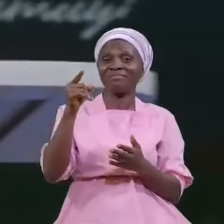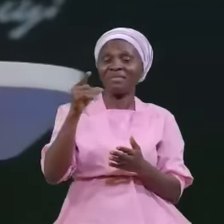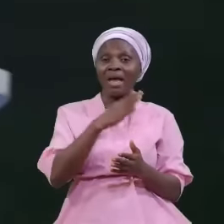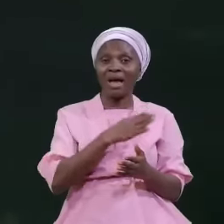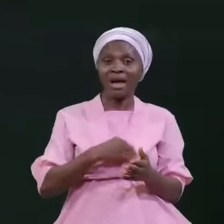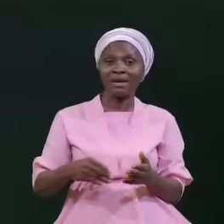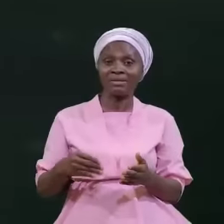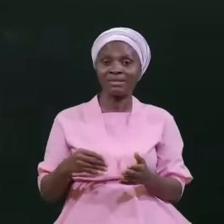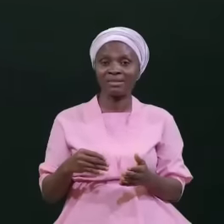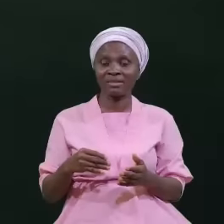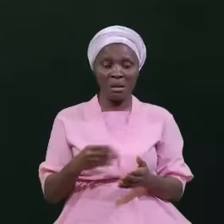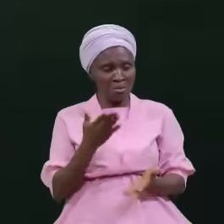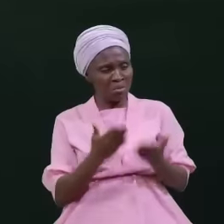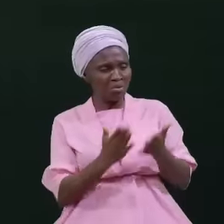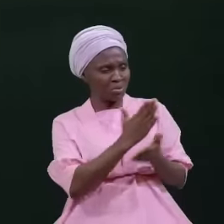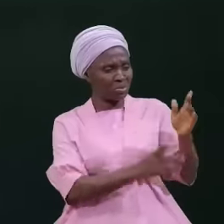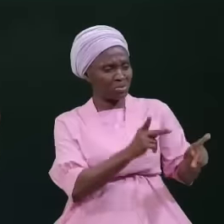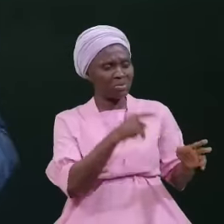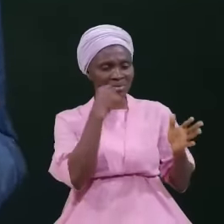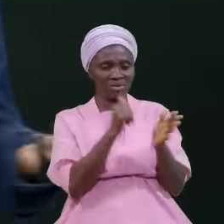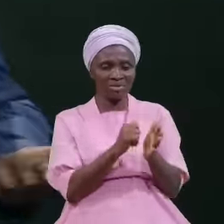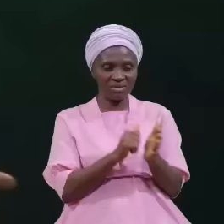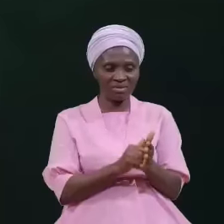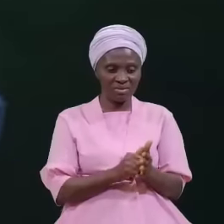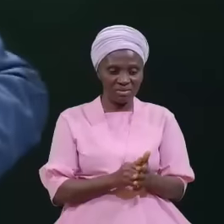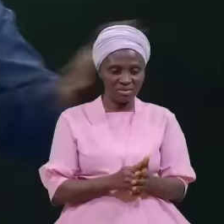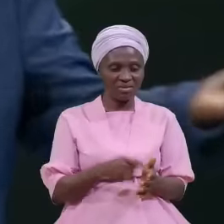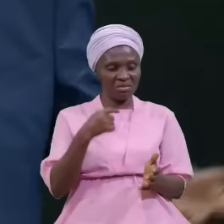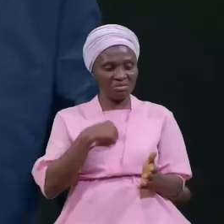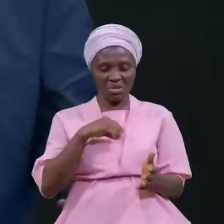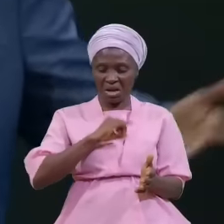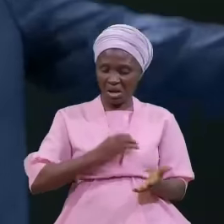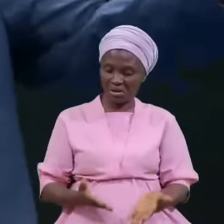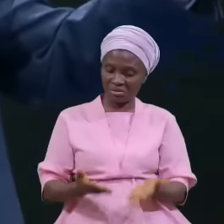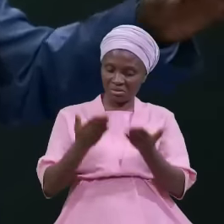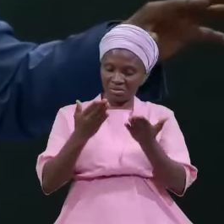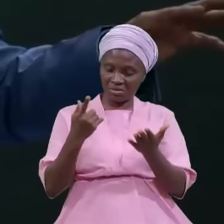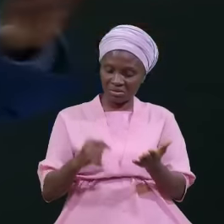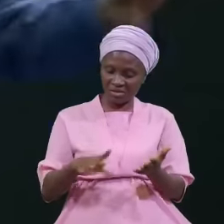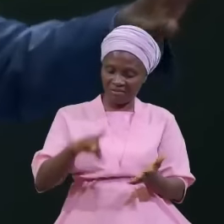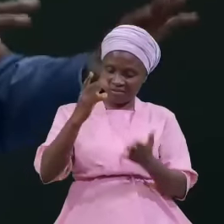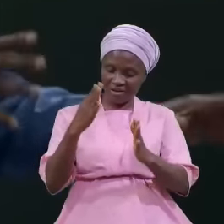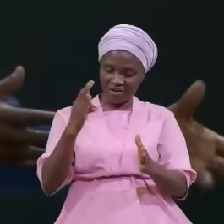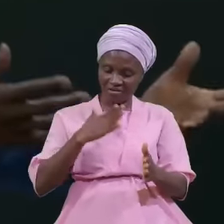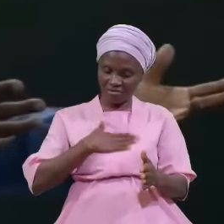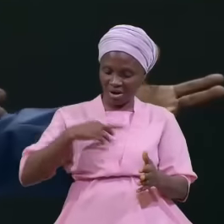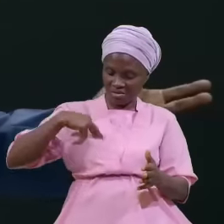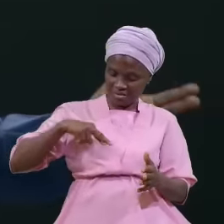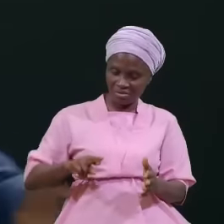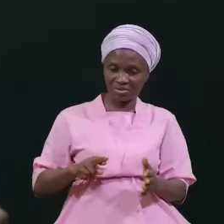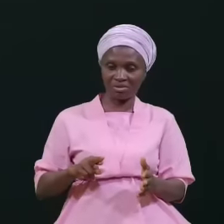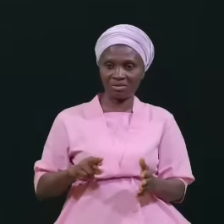no, I exalt the founder of my religion. I exalt, the people who brought